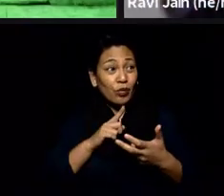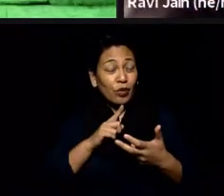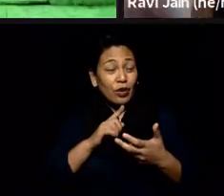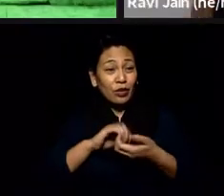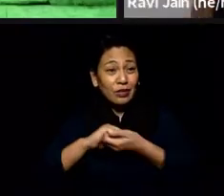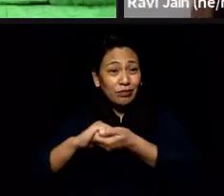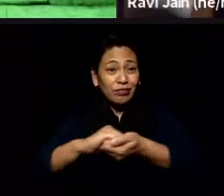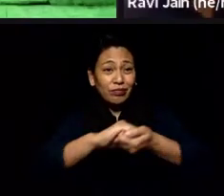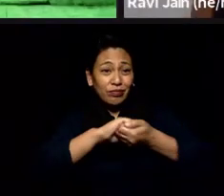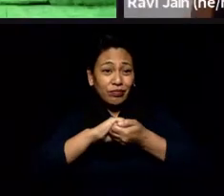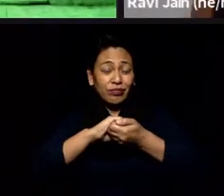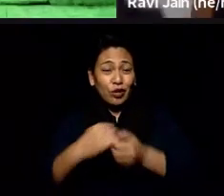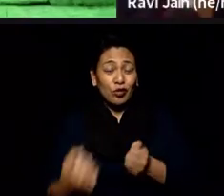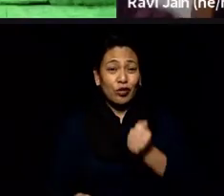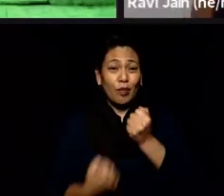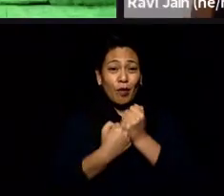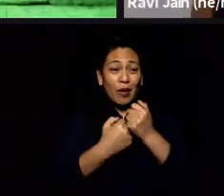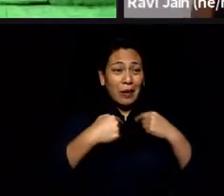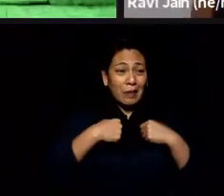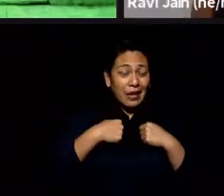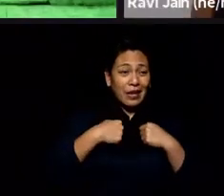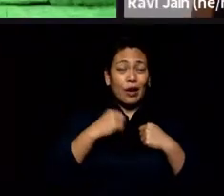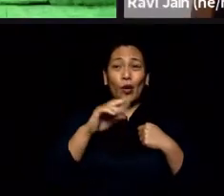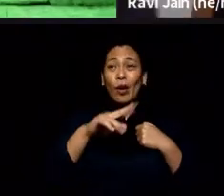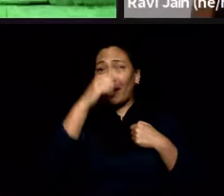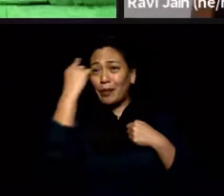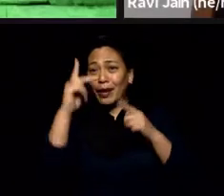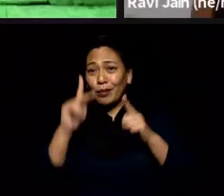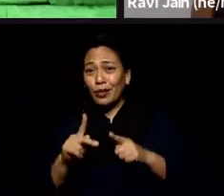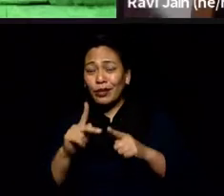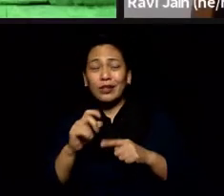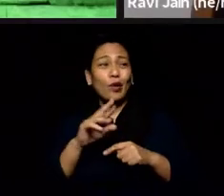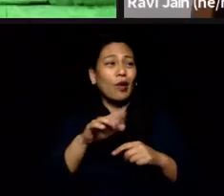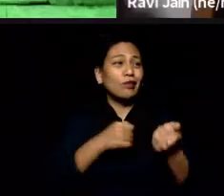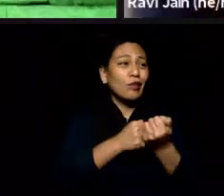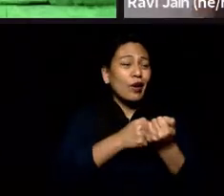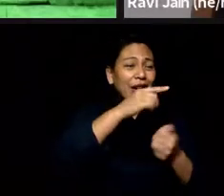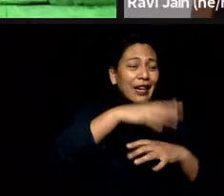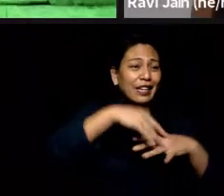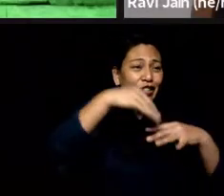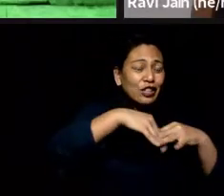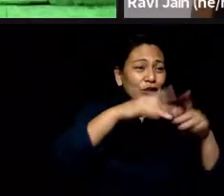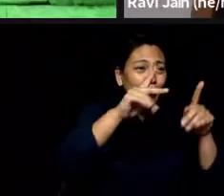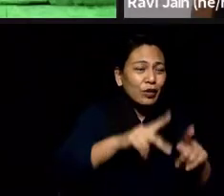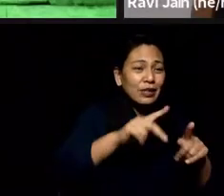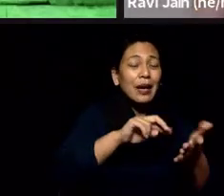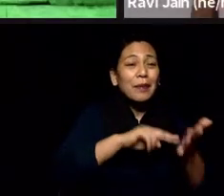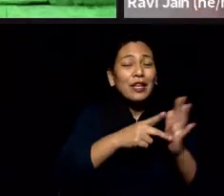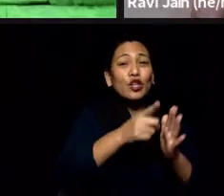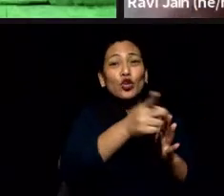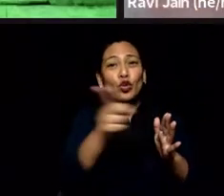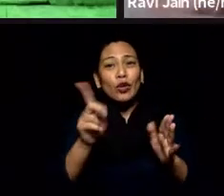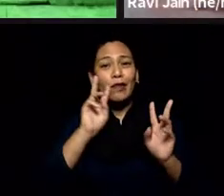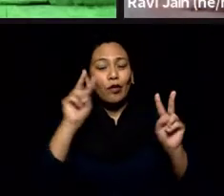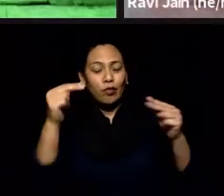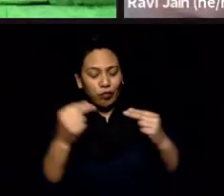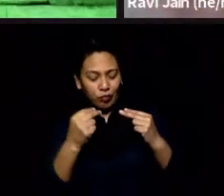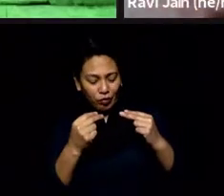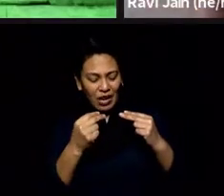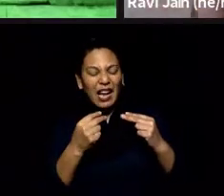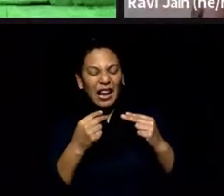want to stand next to me or a Black person or an Indigenous person, then you have to see yourself as the enemy. And that's the